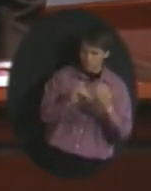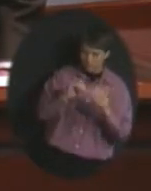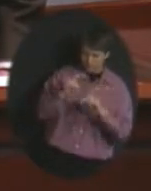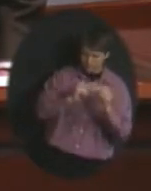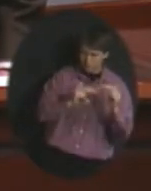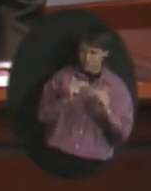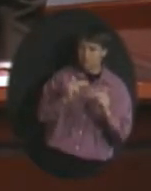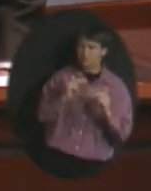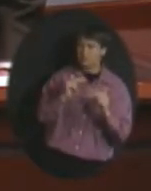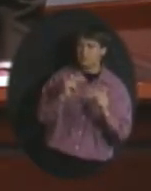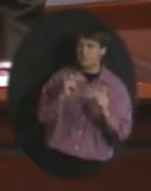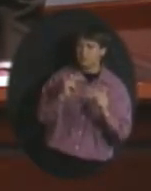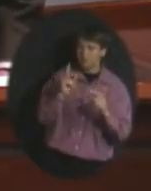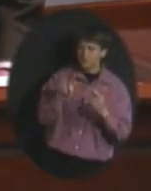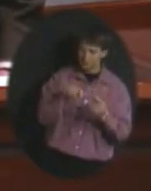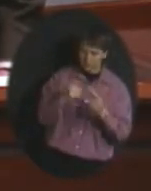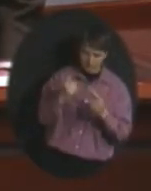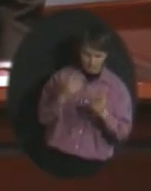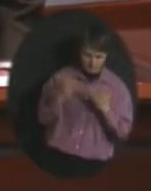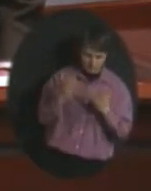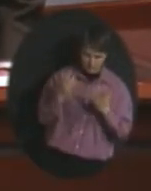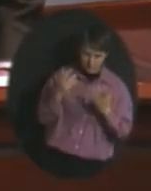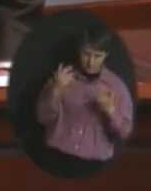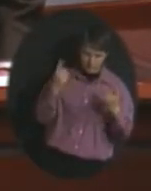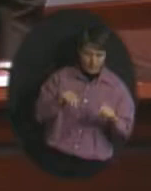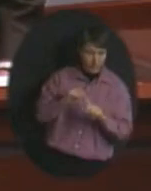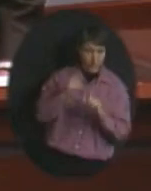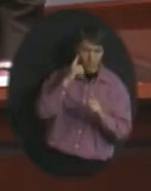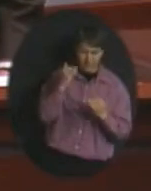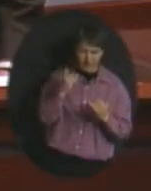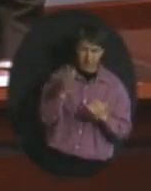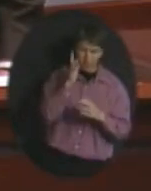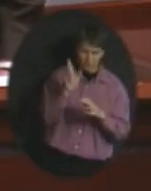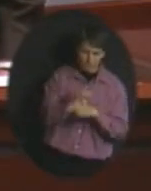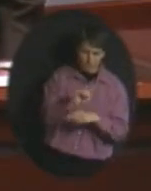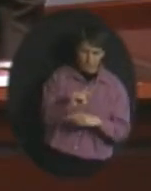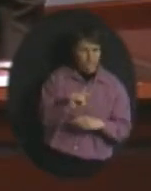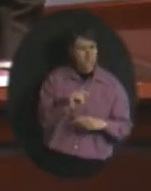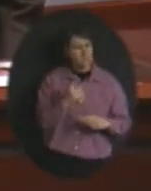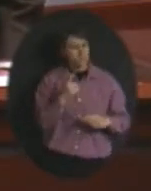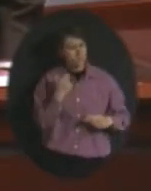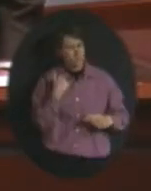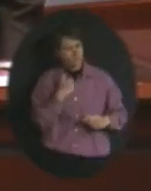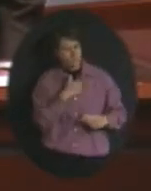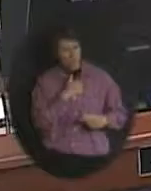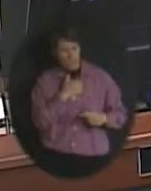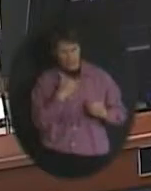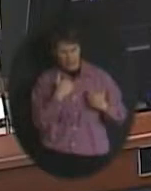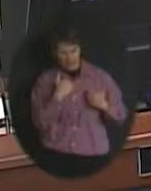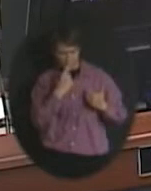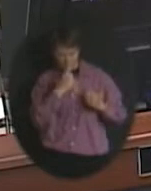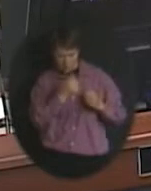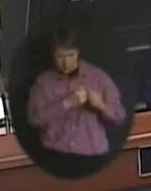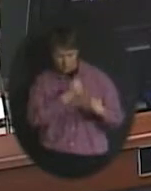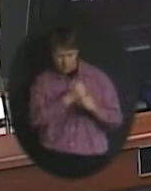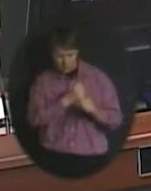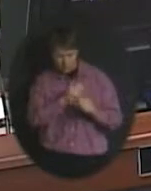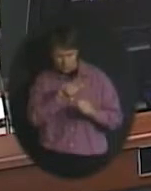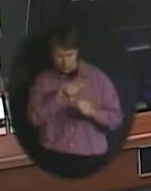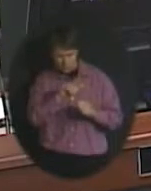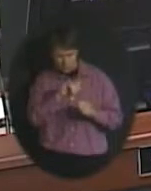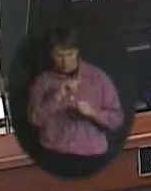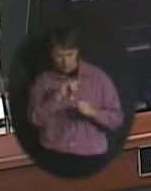or when something might go into effect. But for now, we're going to use it. And did we have a one-year listing agreement with